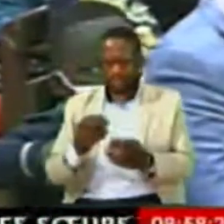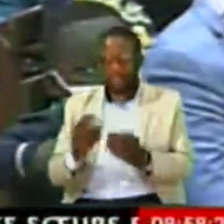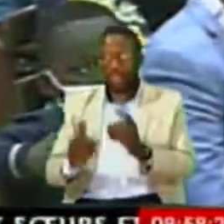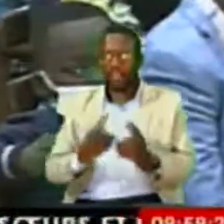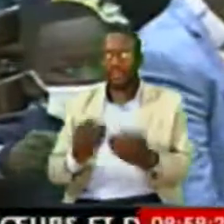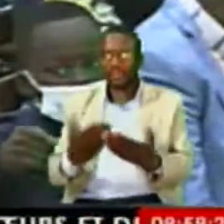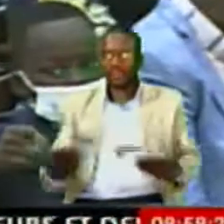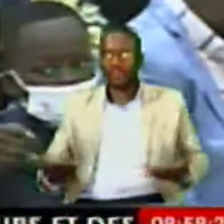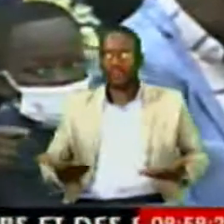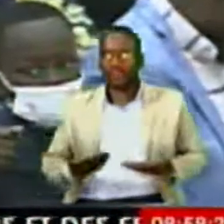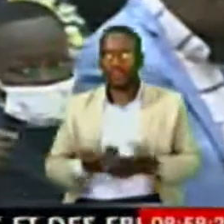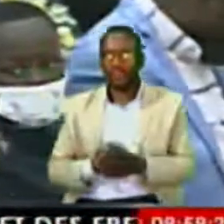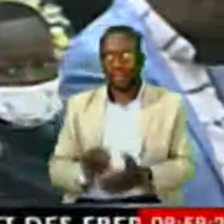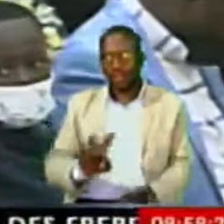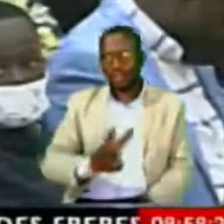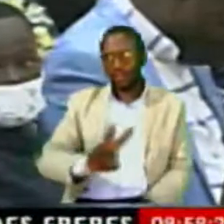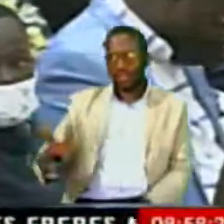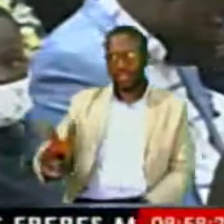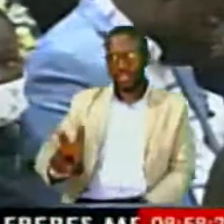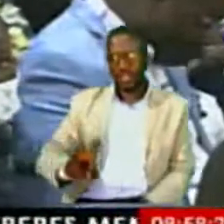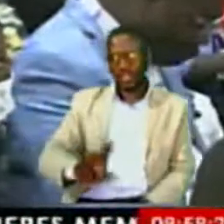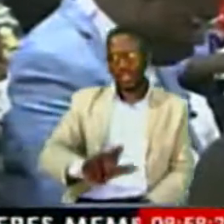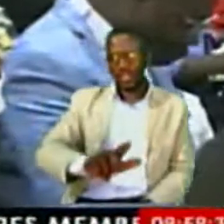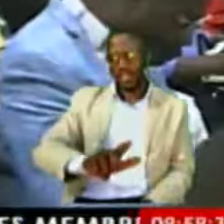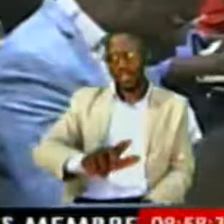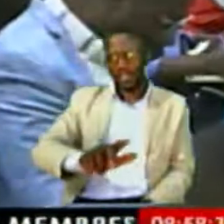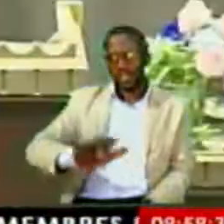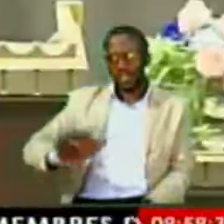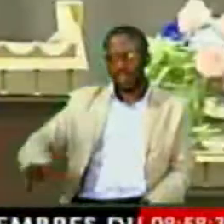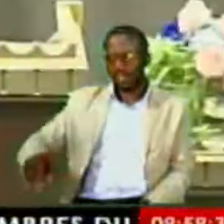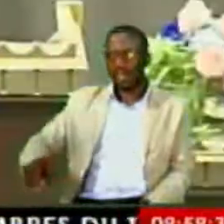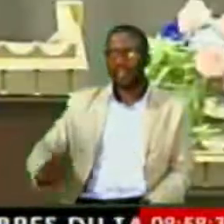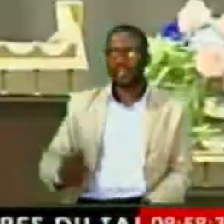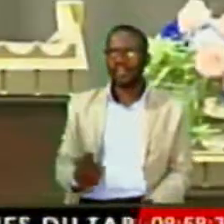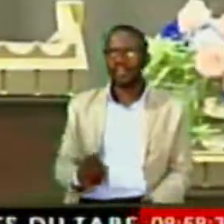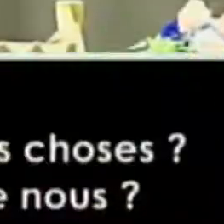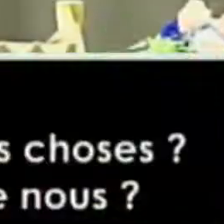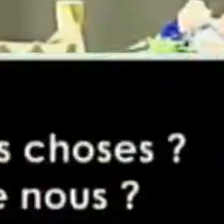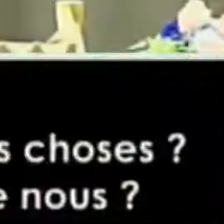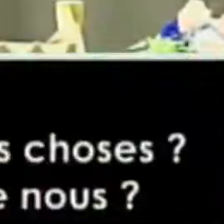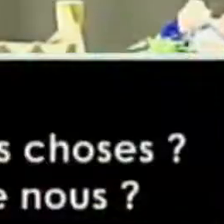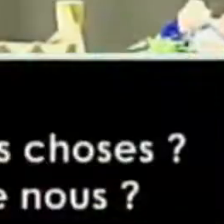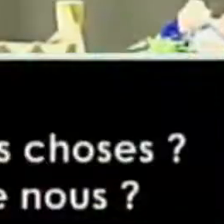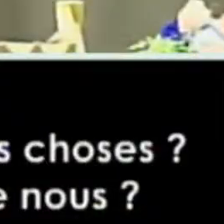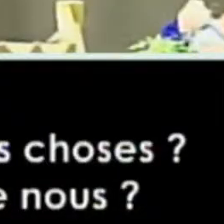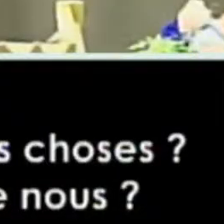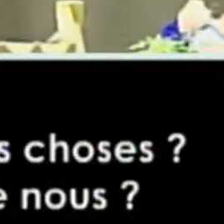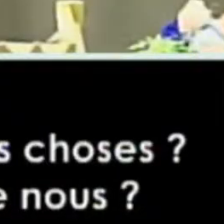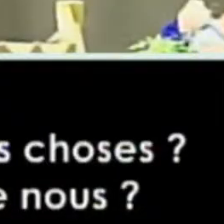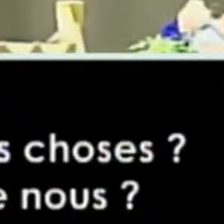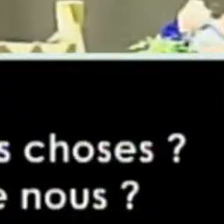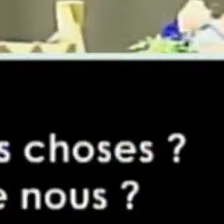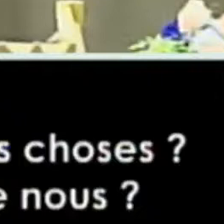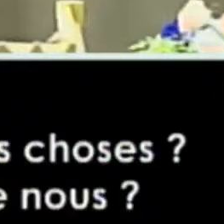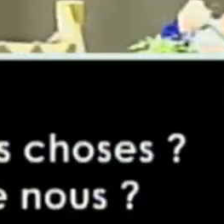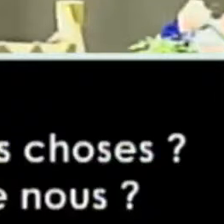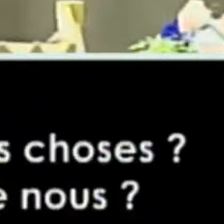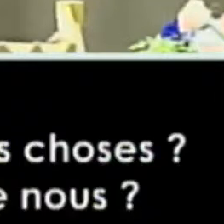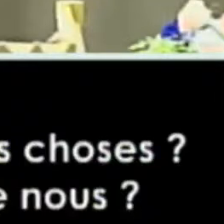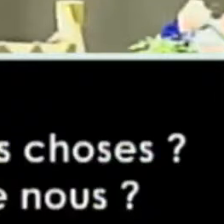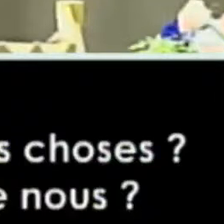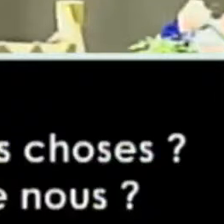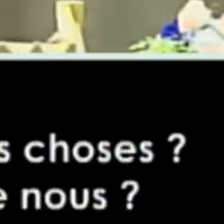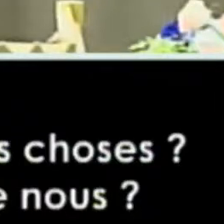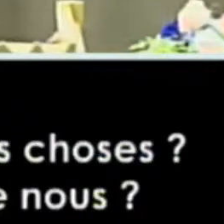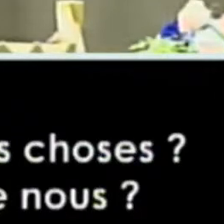Verset 31. Verse 31. Que donc à l'égard de ces choses? What shall we say then? Dieu pour